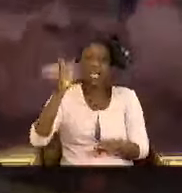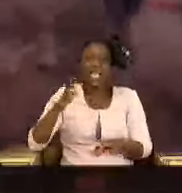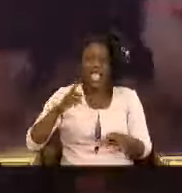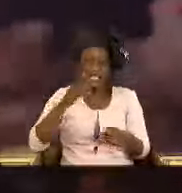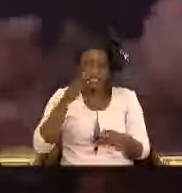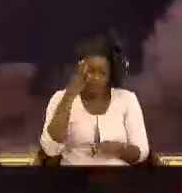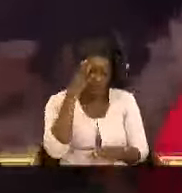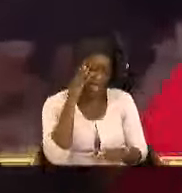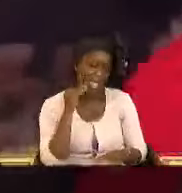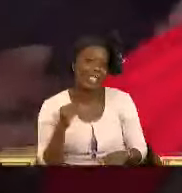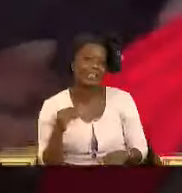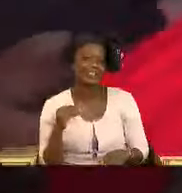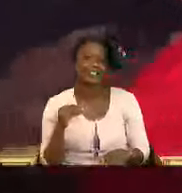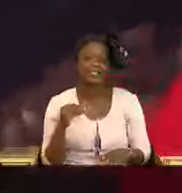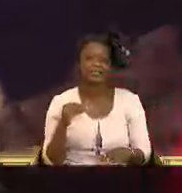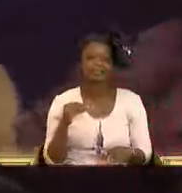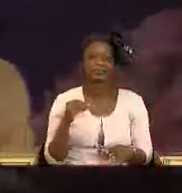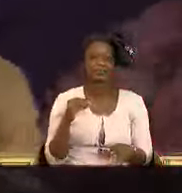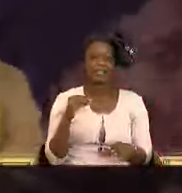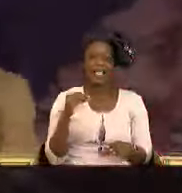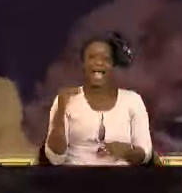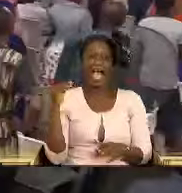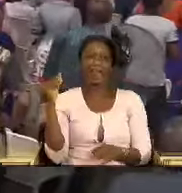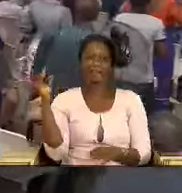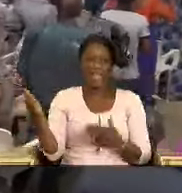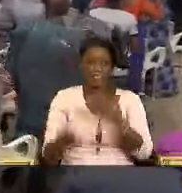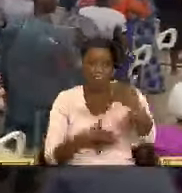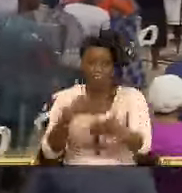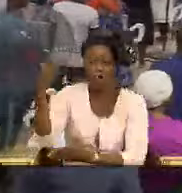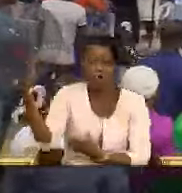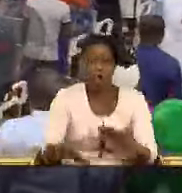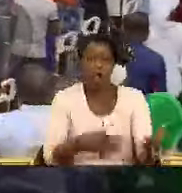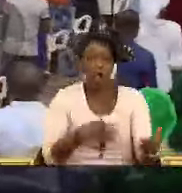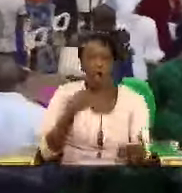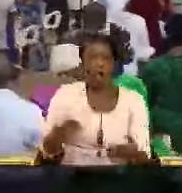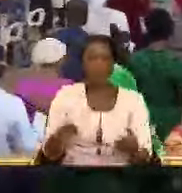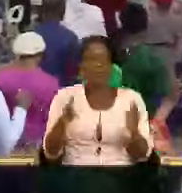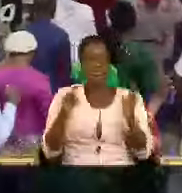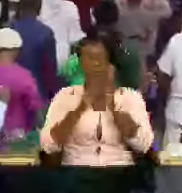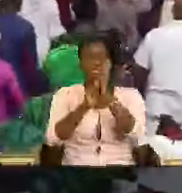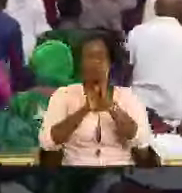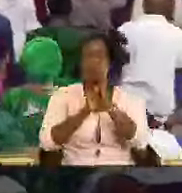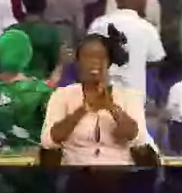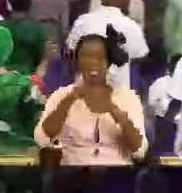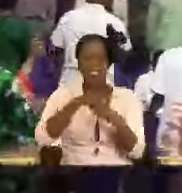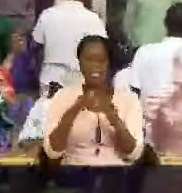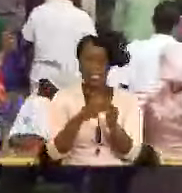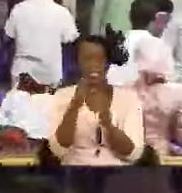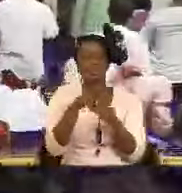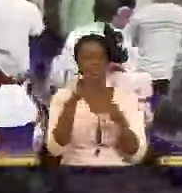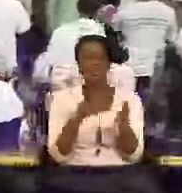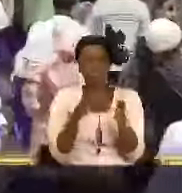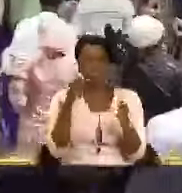experience harest of testimonies in the name of Jesus